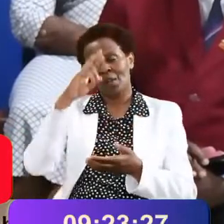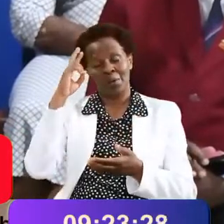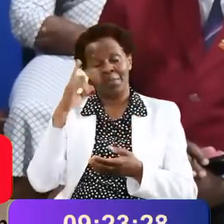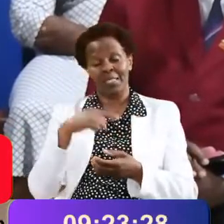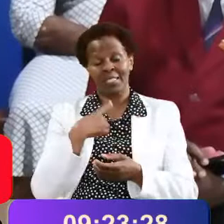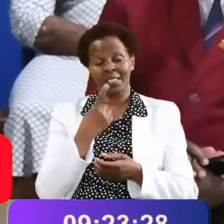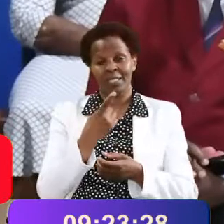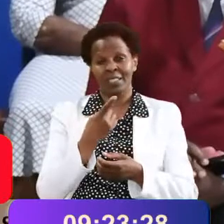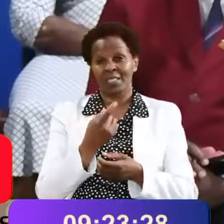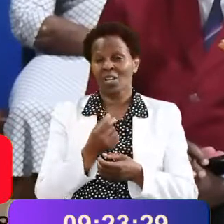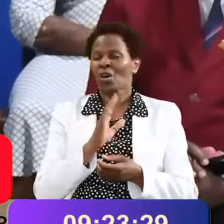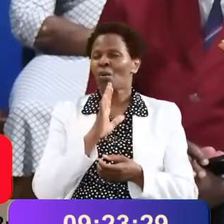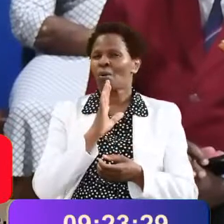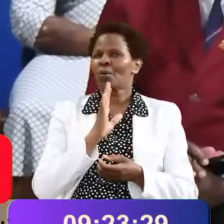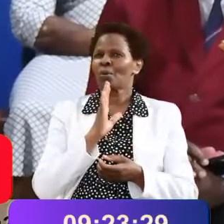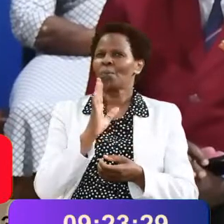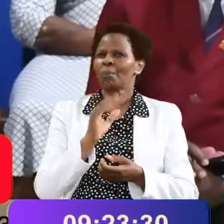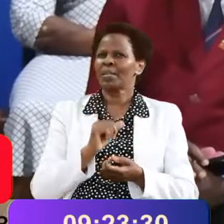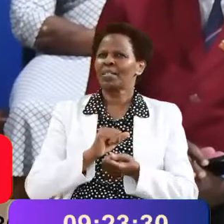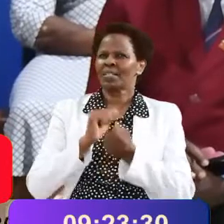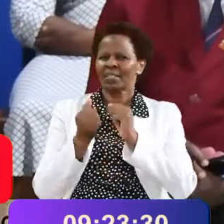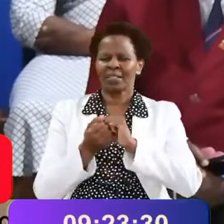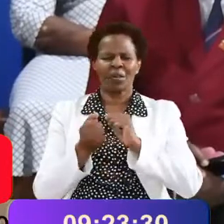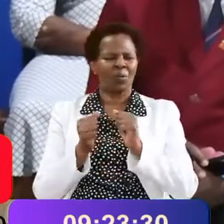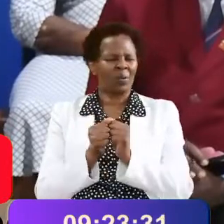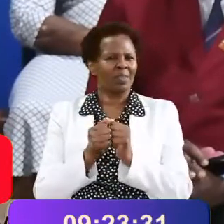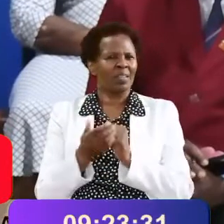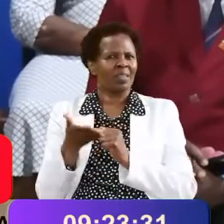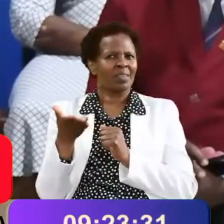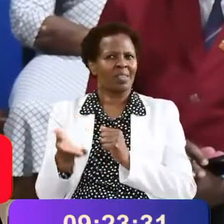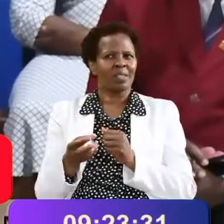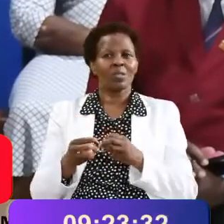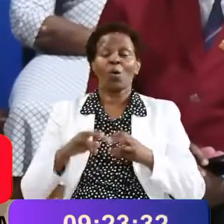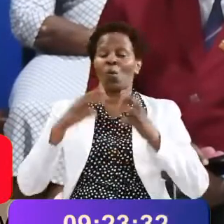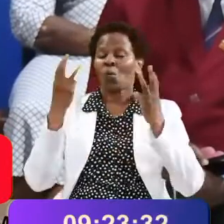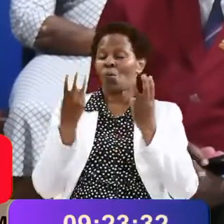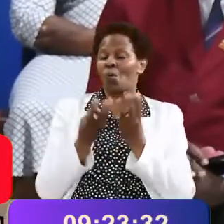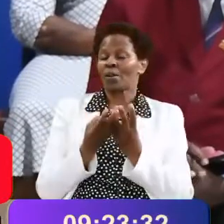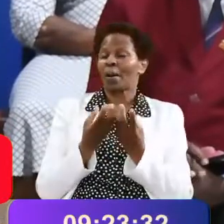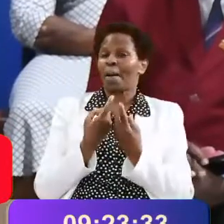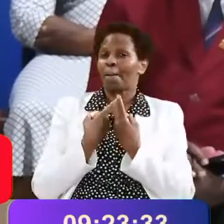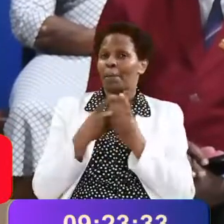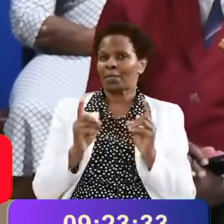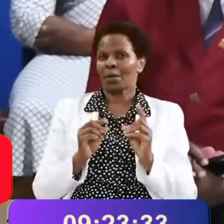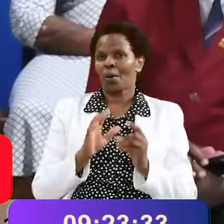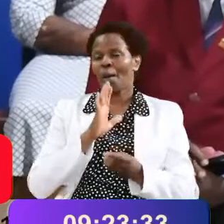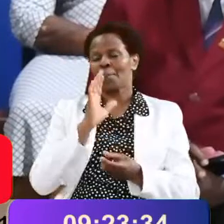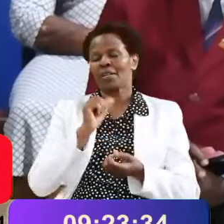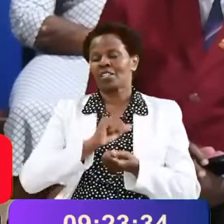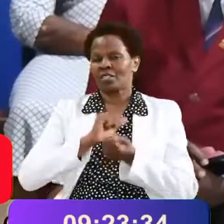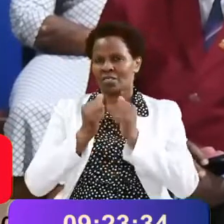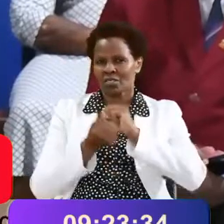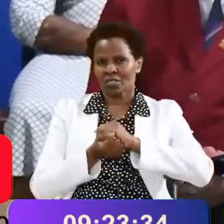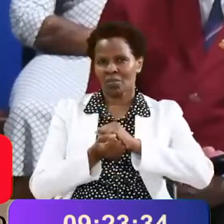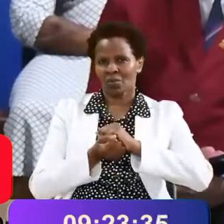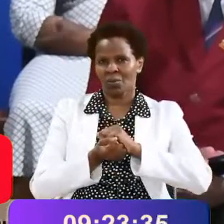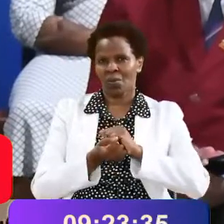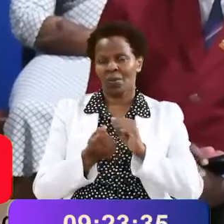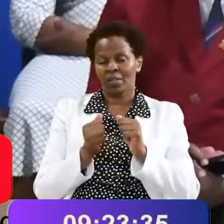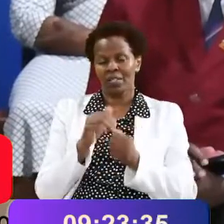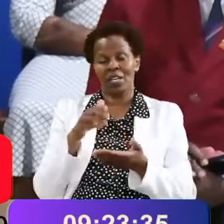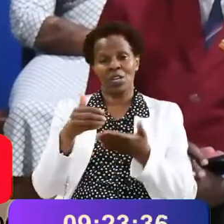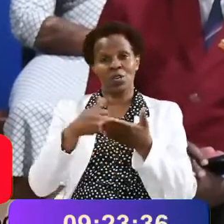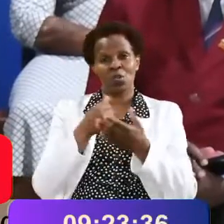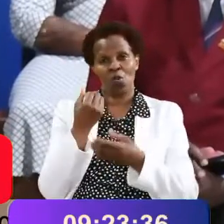do not be conformed to this world, but be ye transformed by the renewing of your mind. And therefore, you cannot be